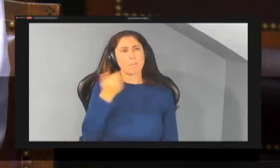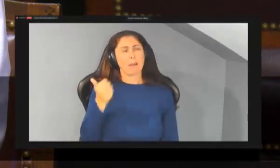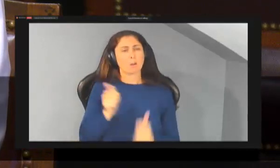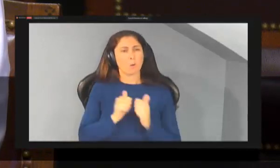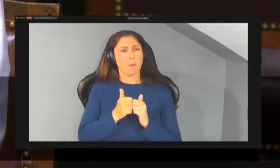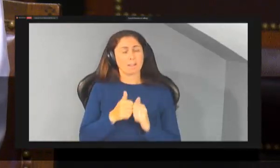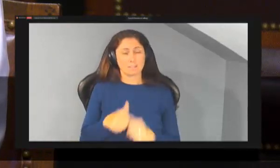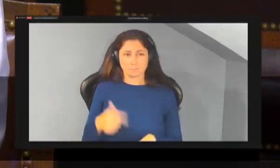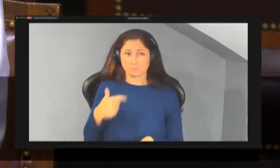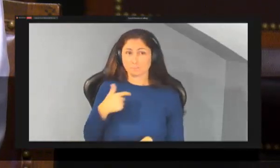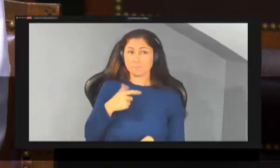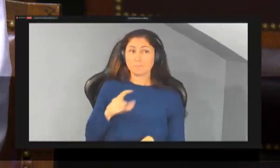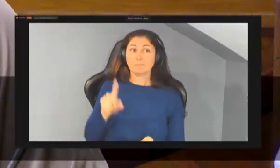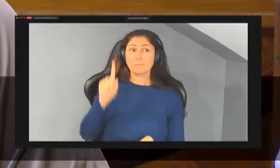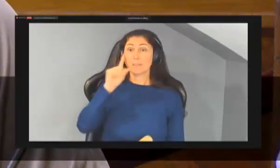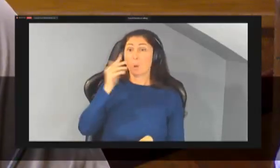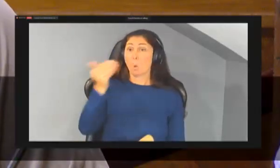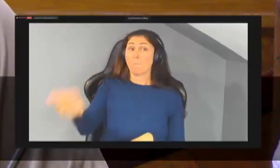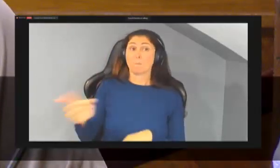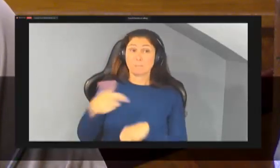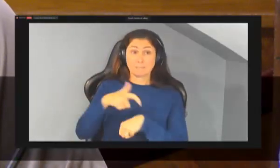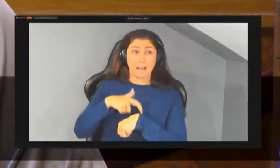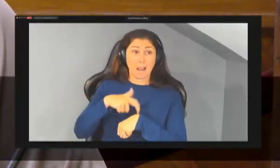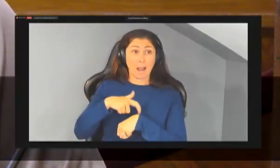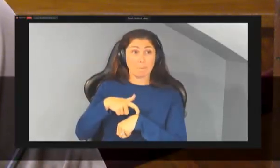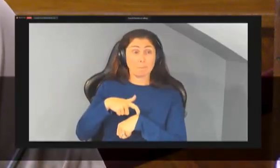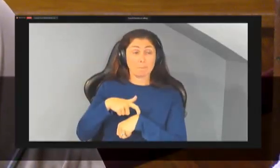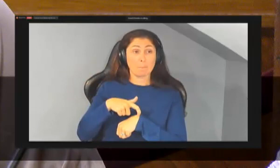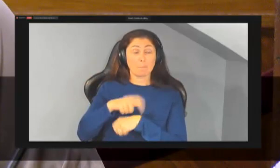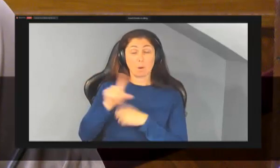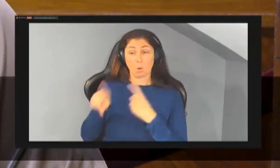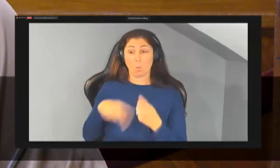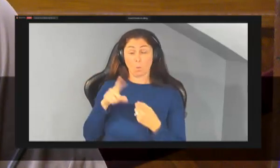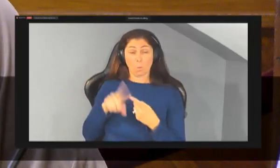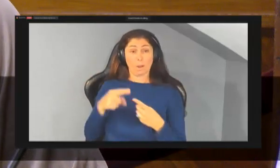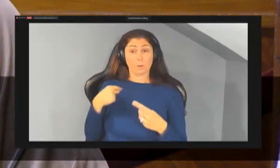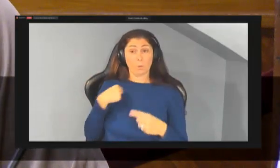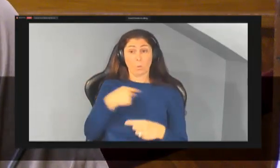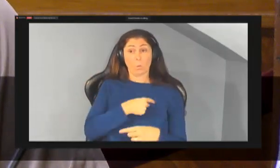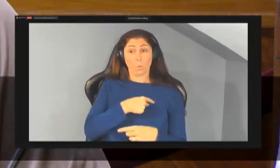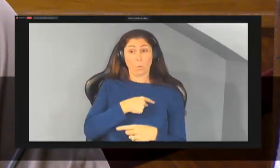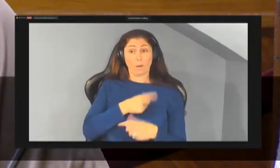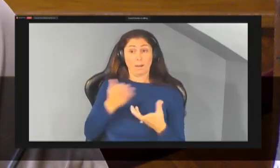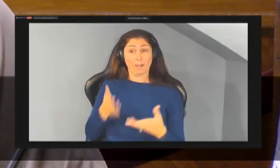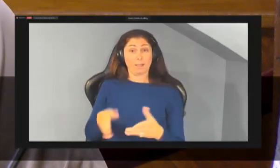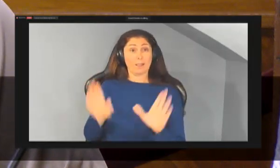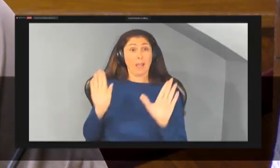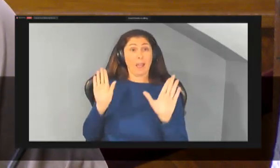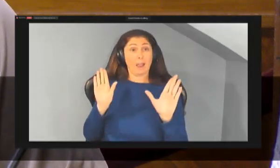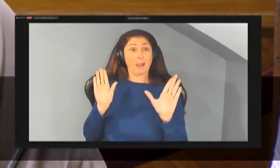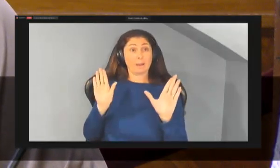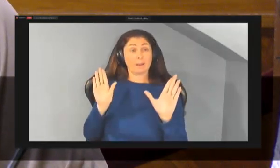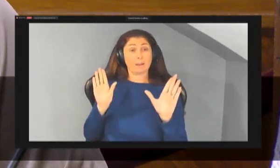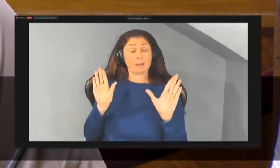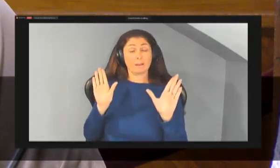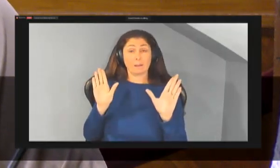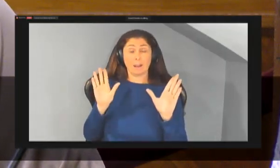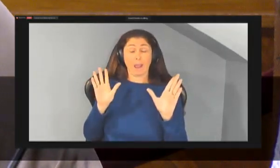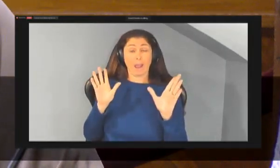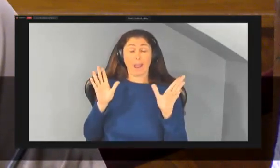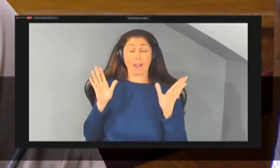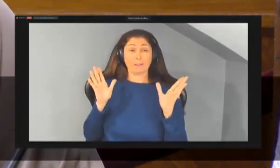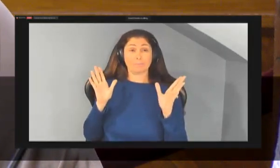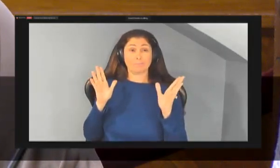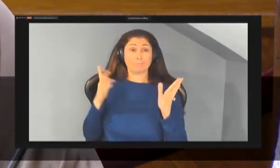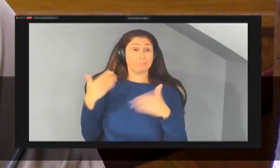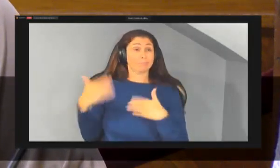think over time. When we kind of let things go, and not saying it was